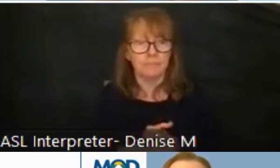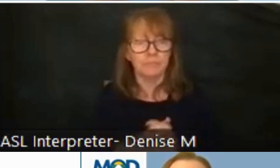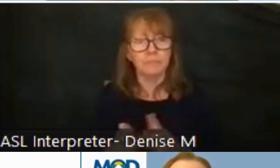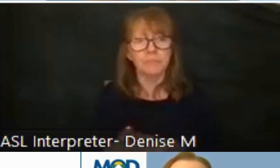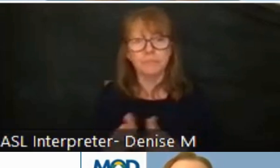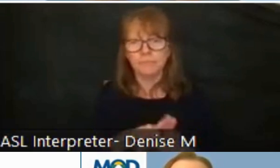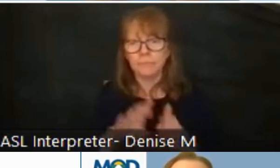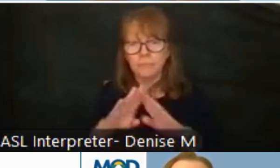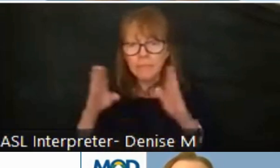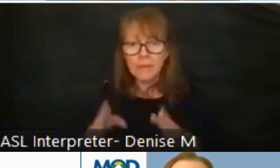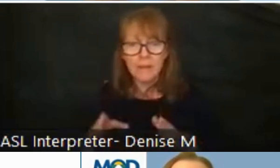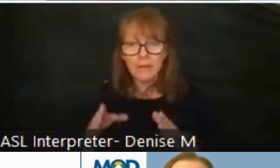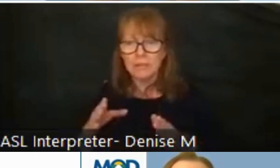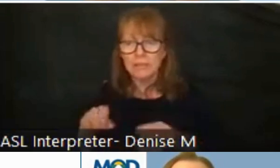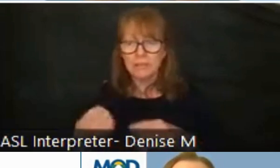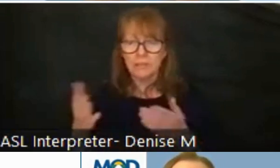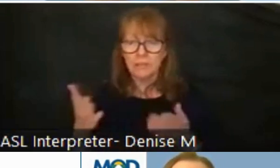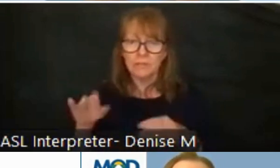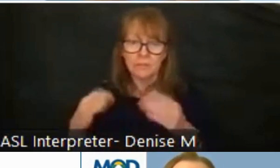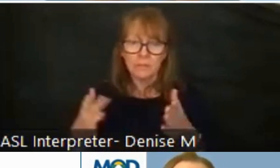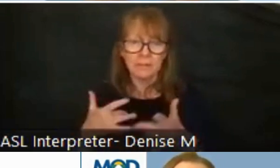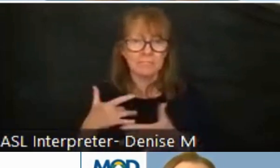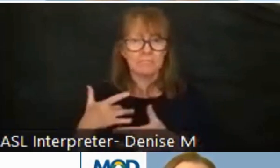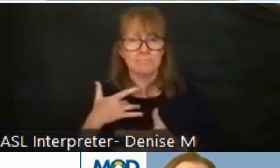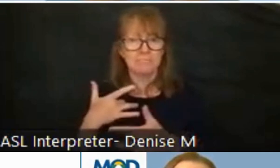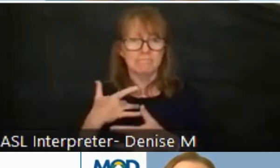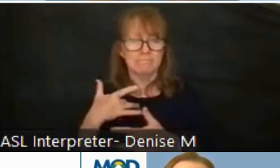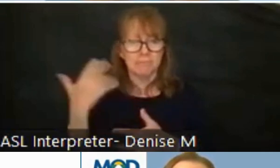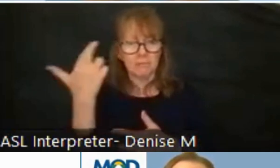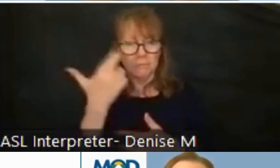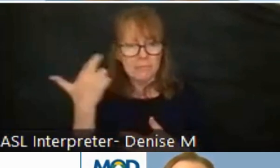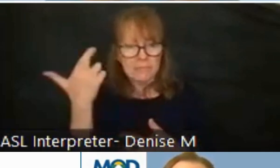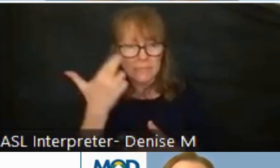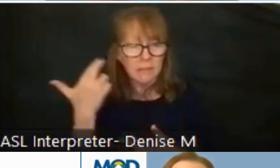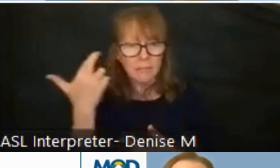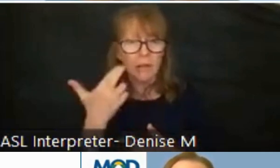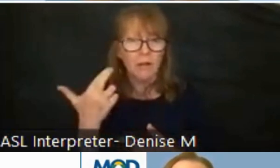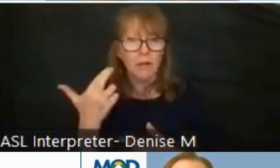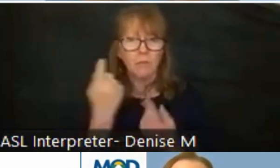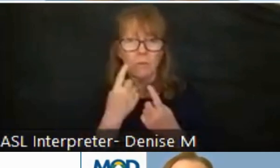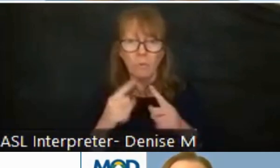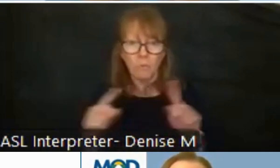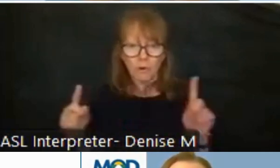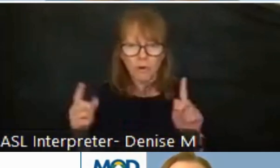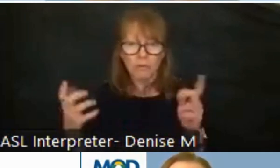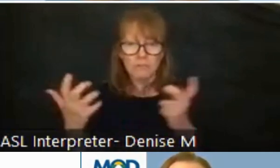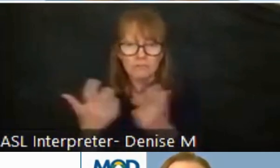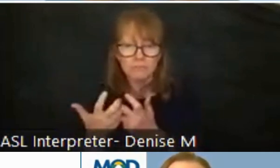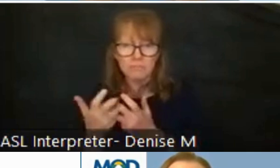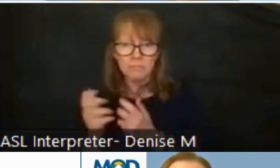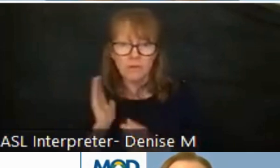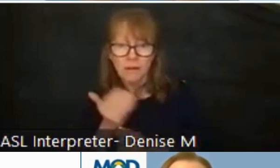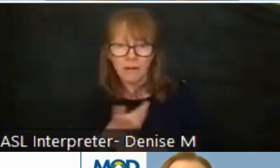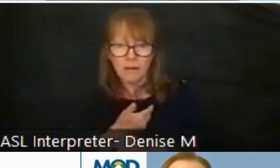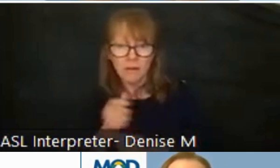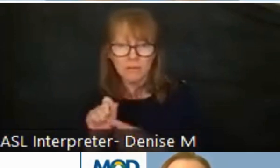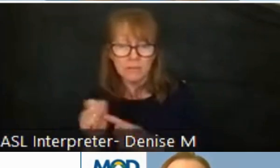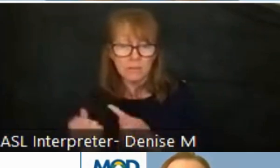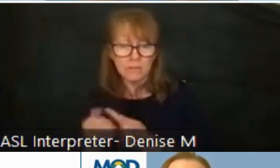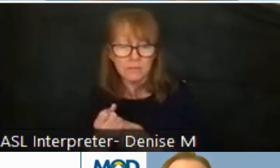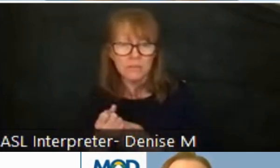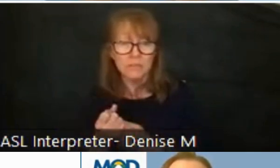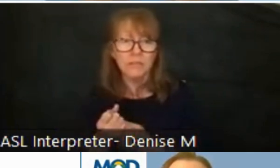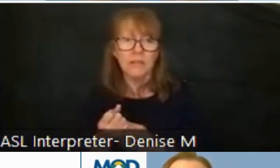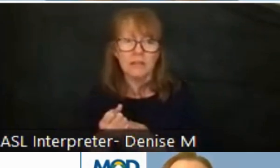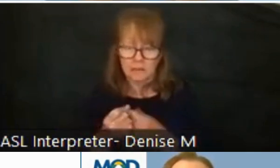concern is if the request is reasonable or is going to work in the housing setting. So providing additional letters of support from